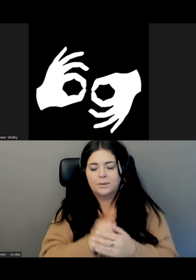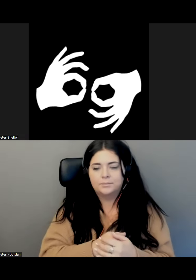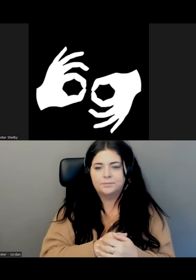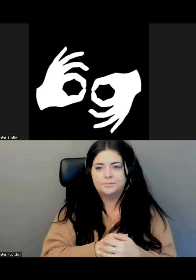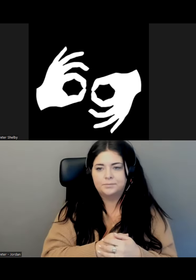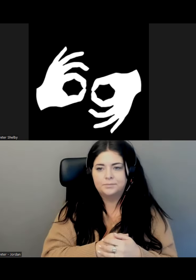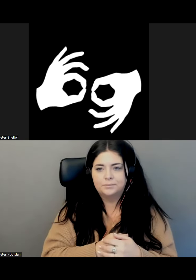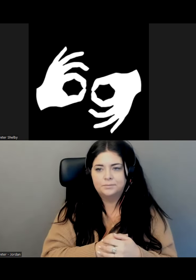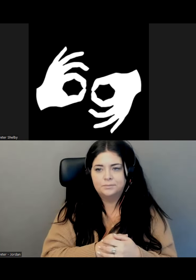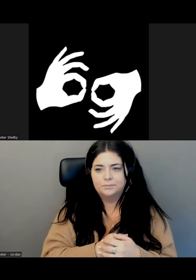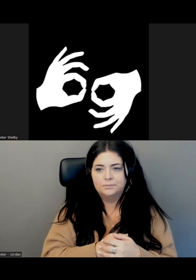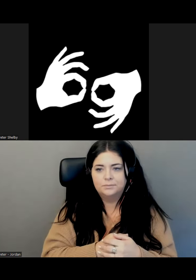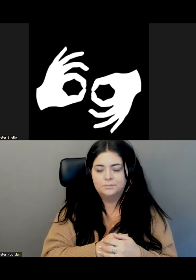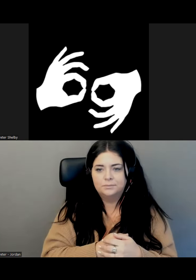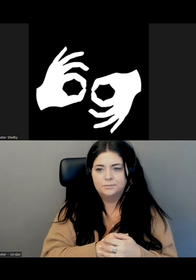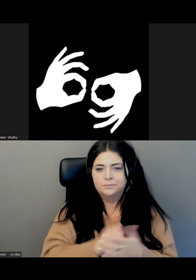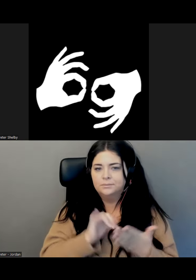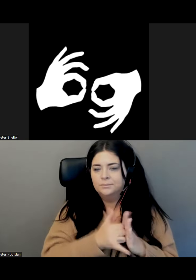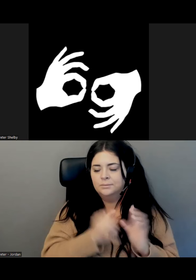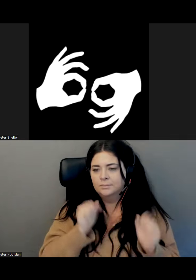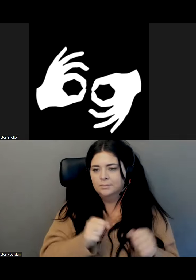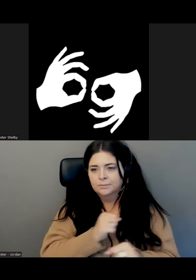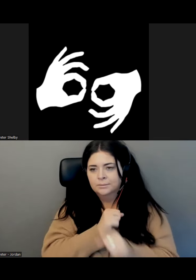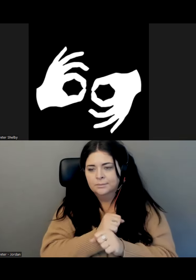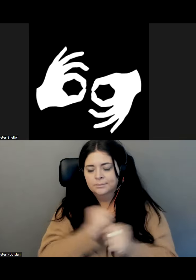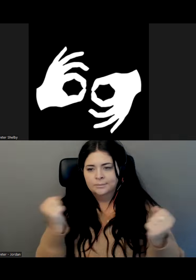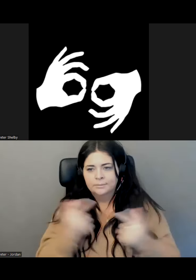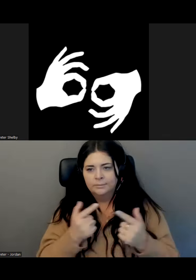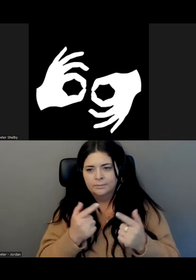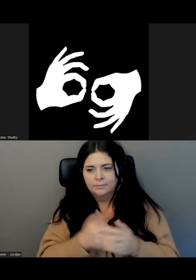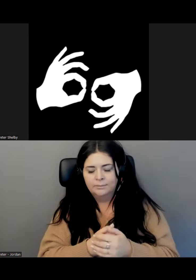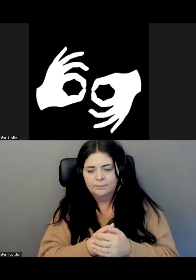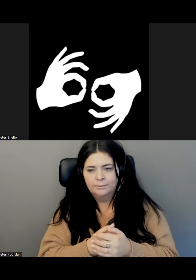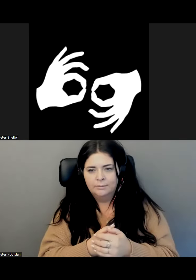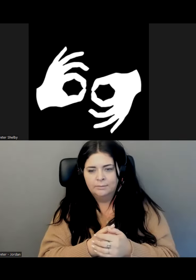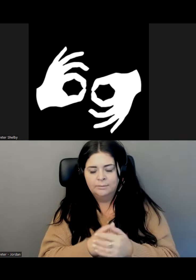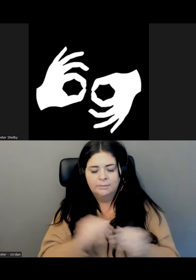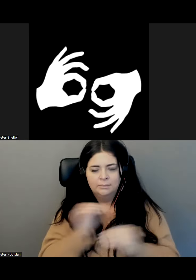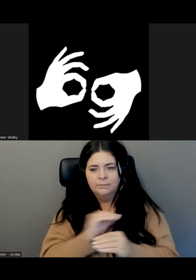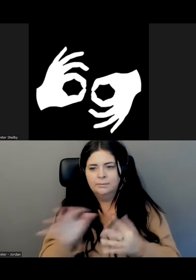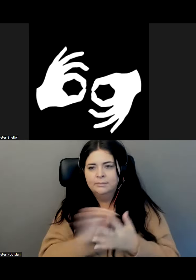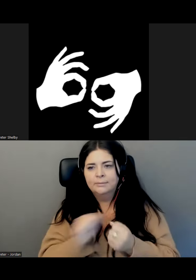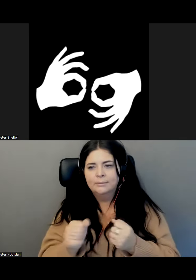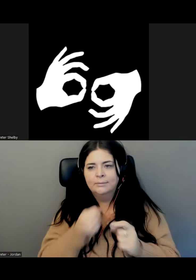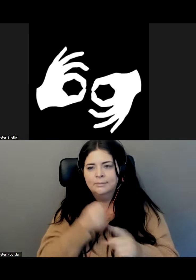to what can be done to help protect people and avoid that type of hearing damage.